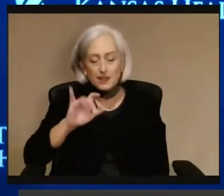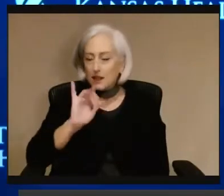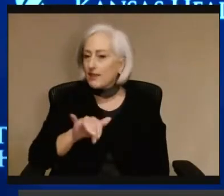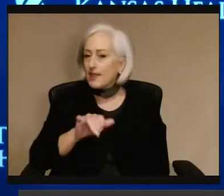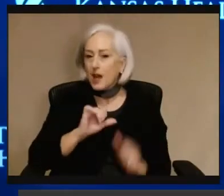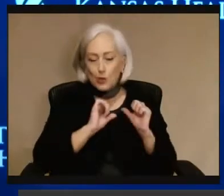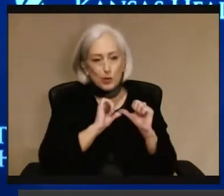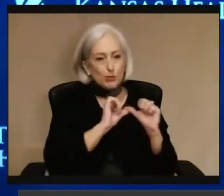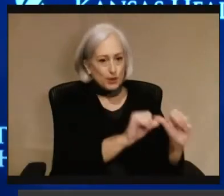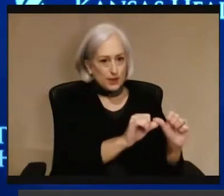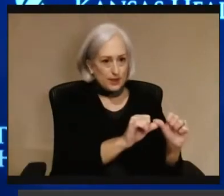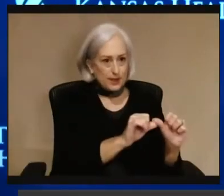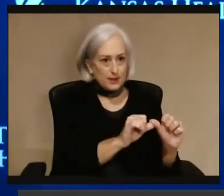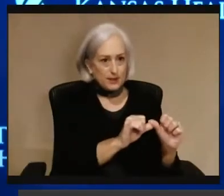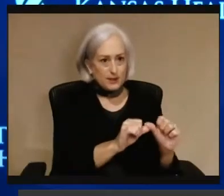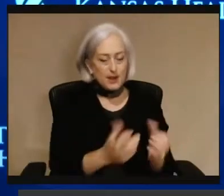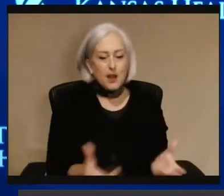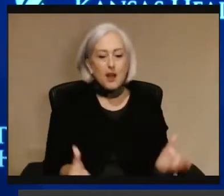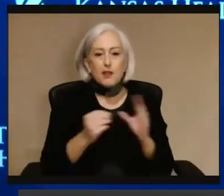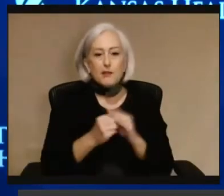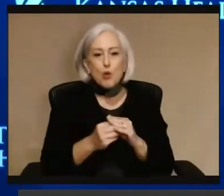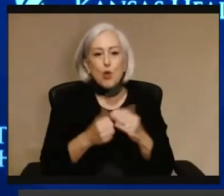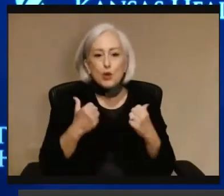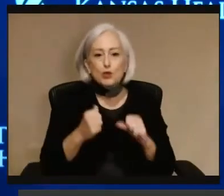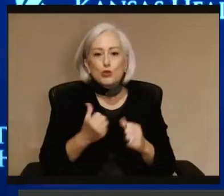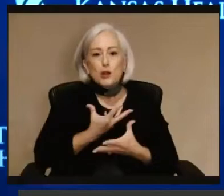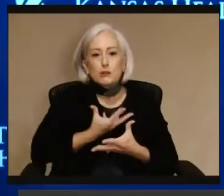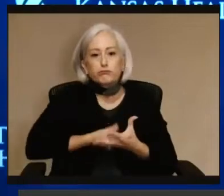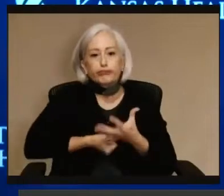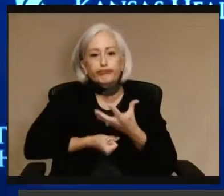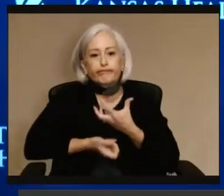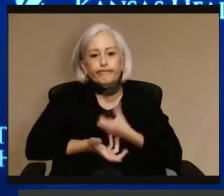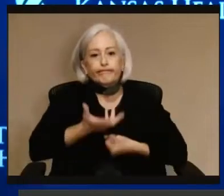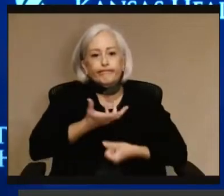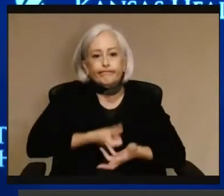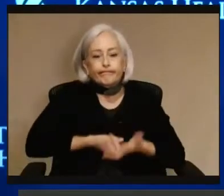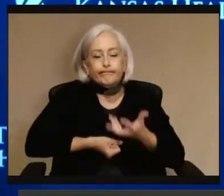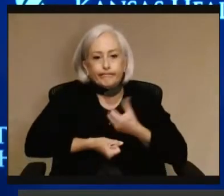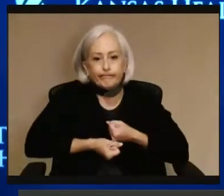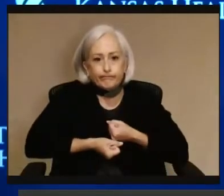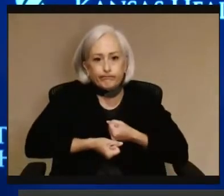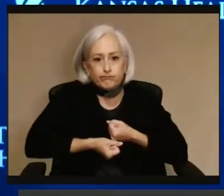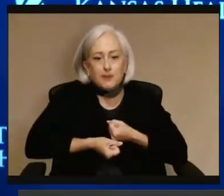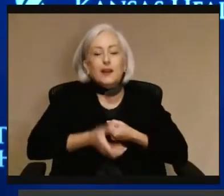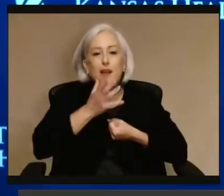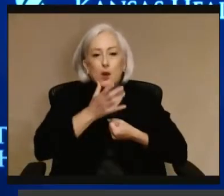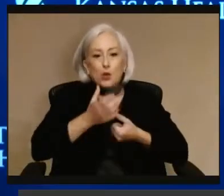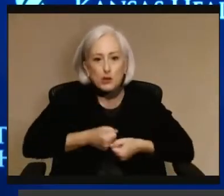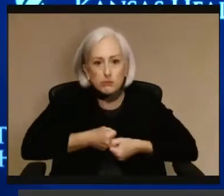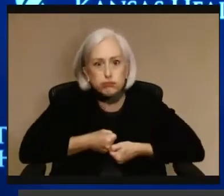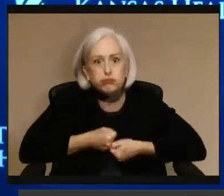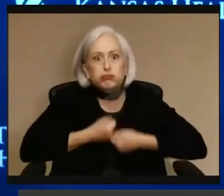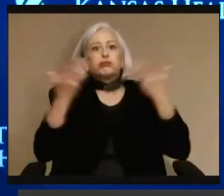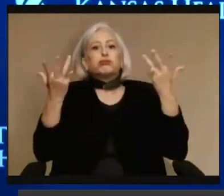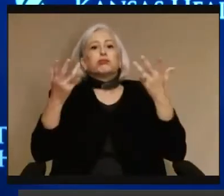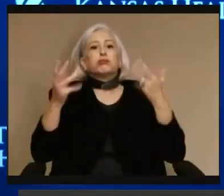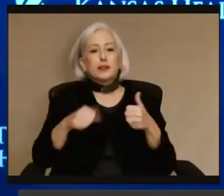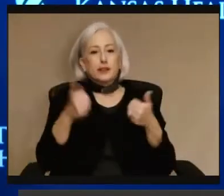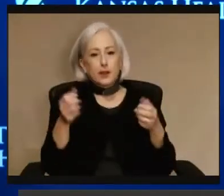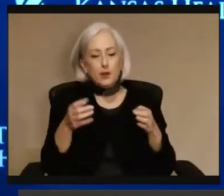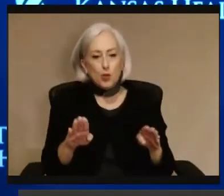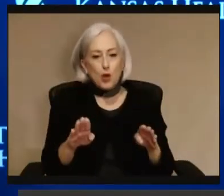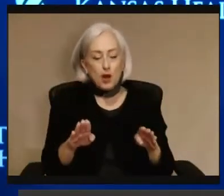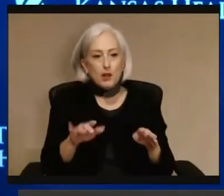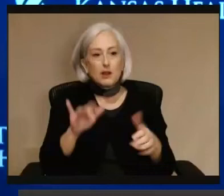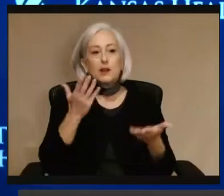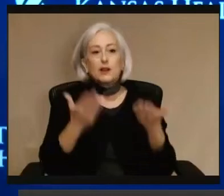ignore them and go on business as usual, la, la, la, la, la, it's going to come out in other ways. And sometimes we see that in uptick in substance abuse. We see